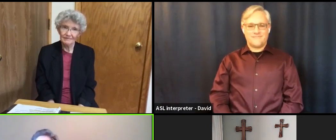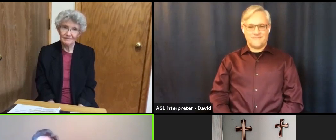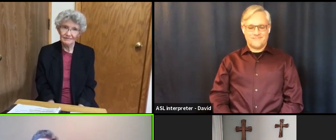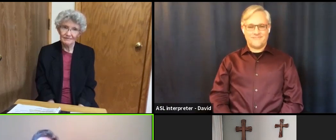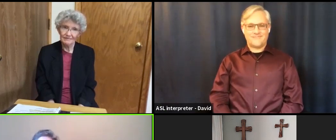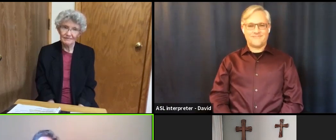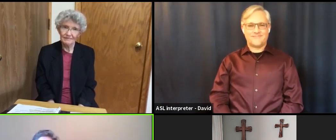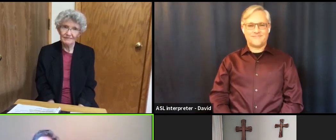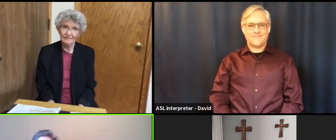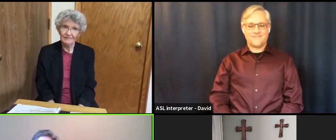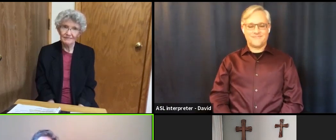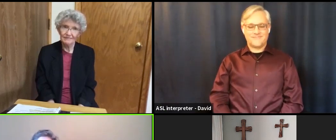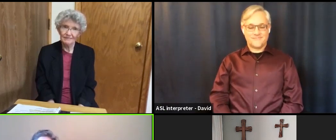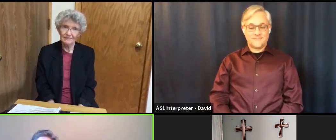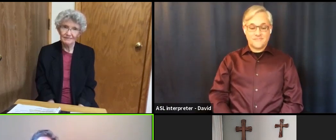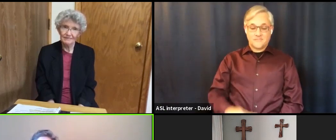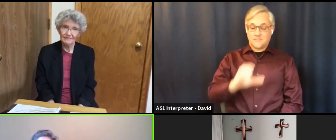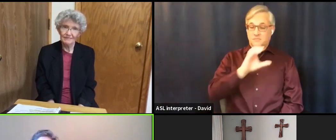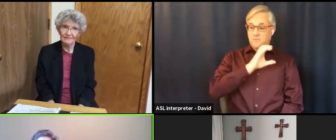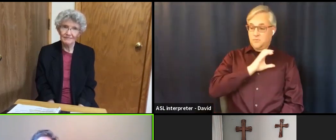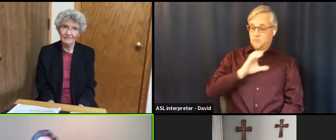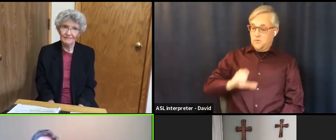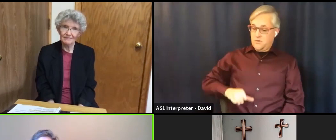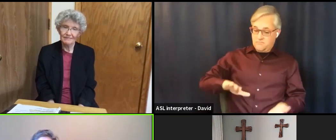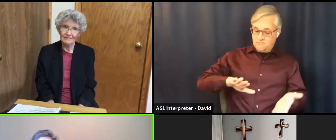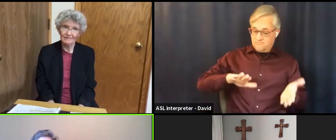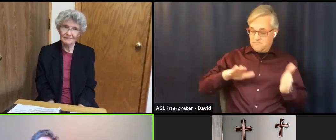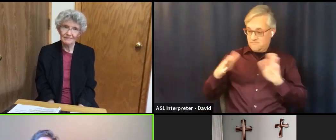Christ is risen.